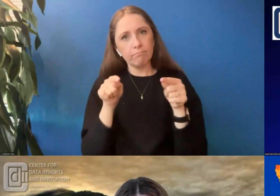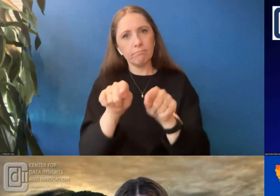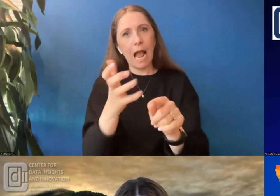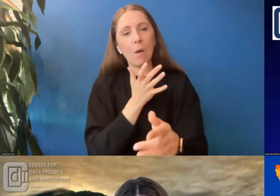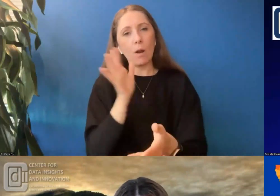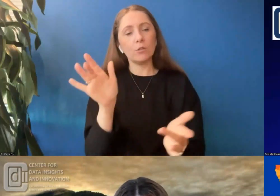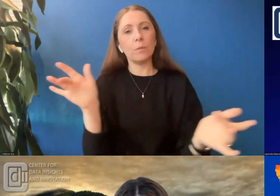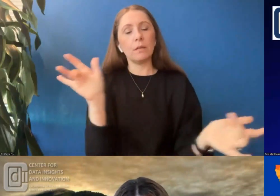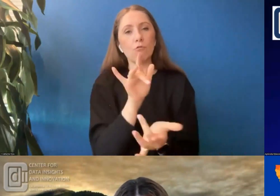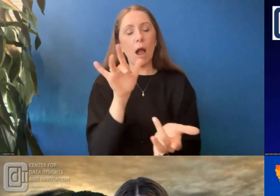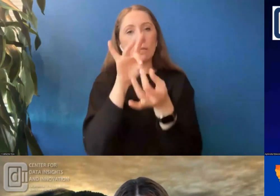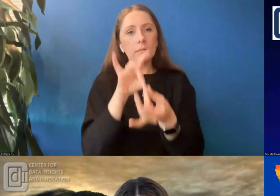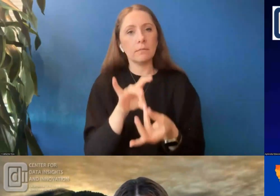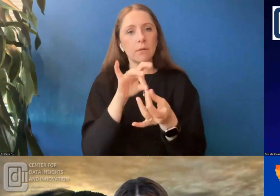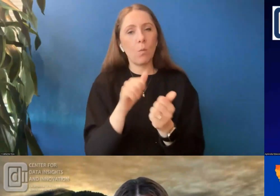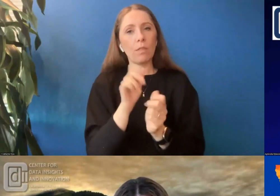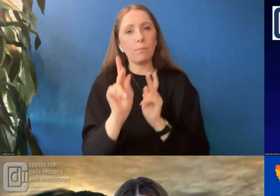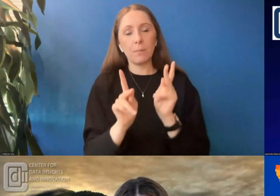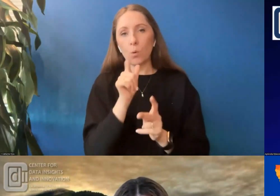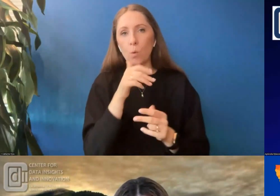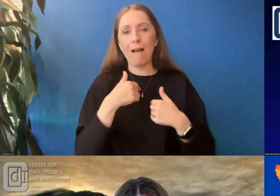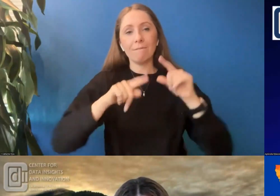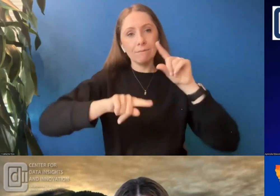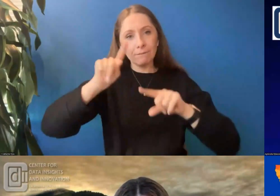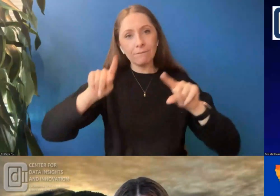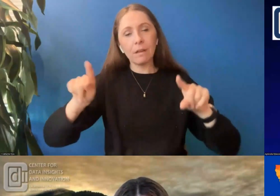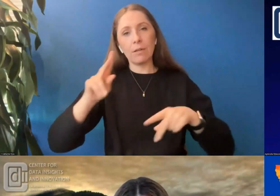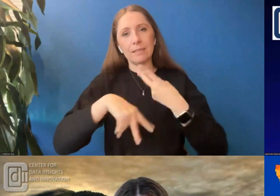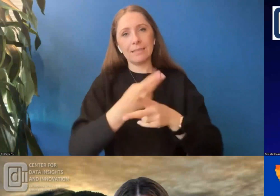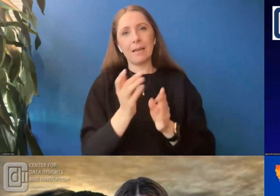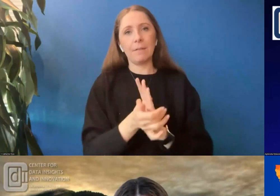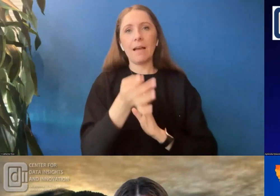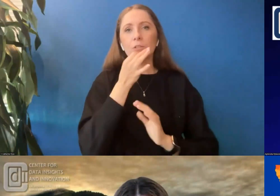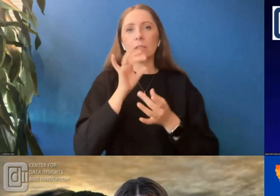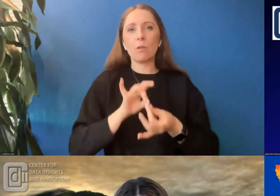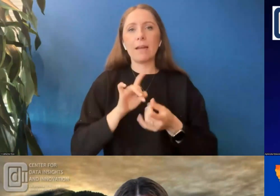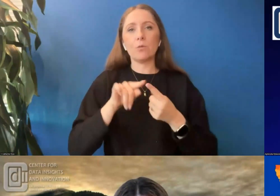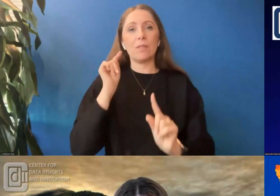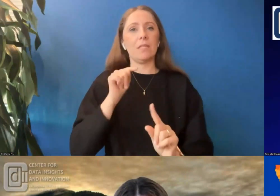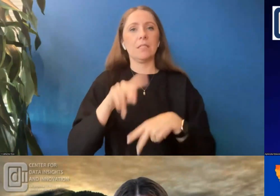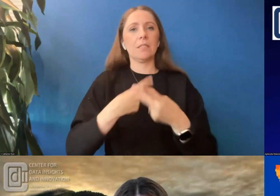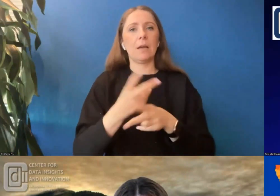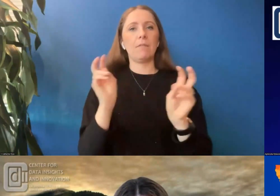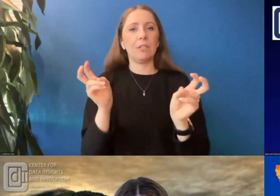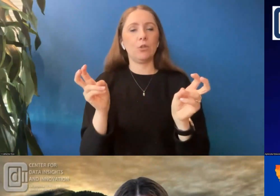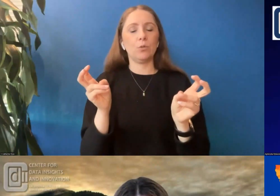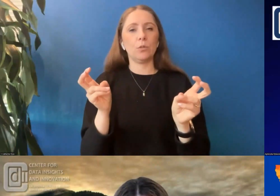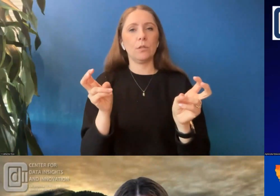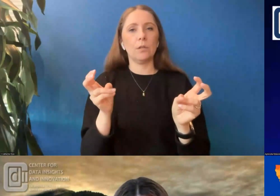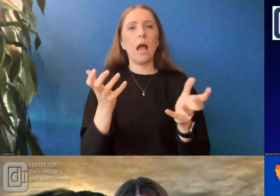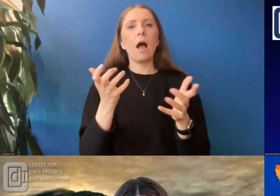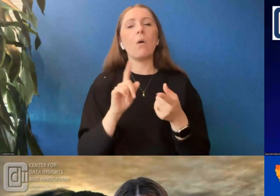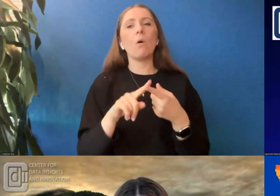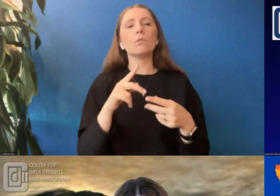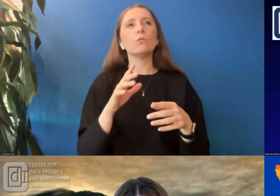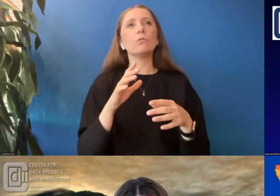grounded with those that have various types of expertise related to these issues. So just kind of also wanted to